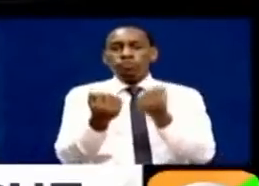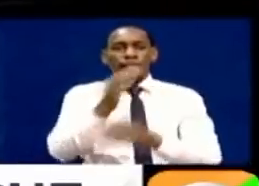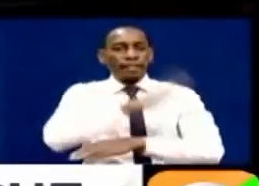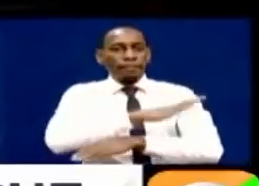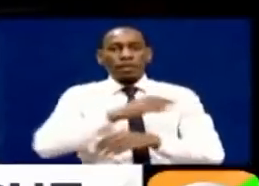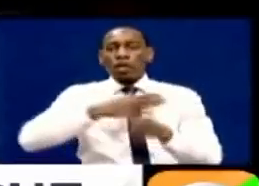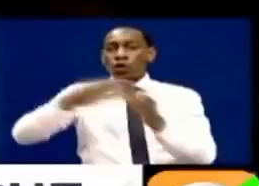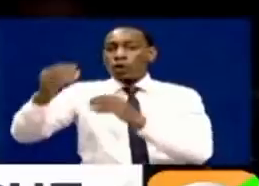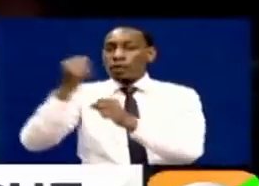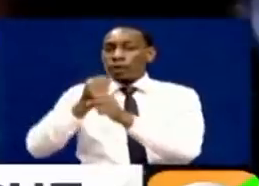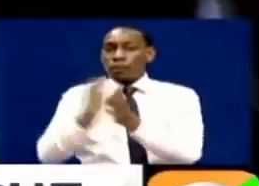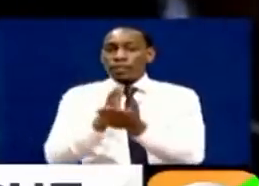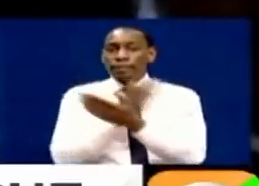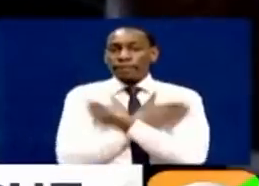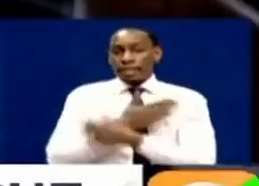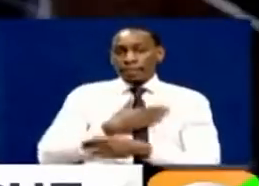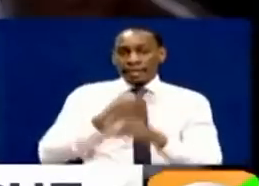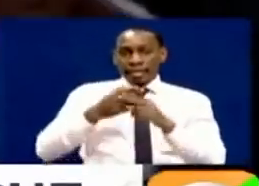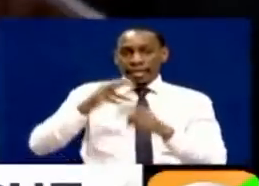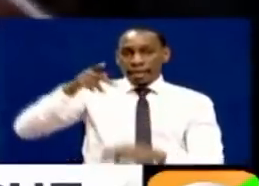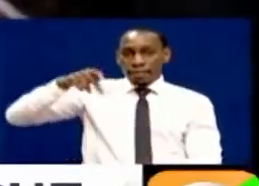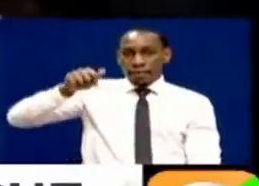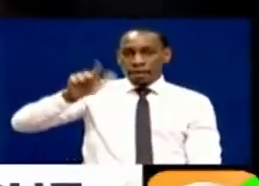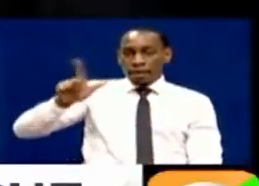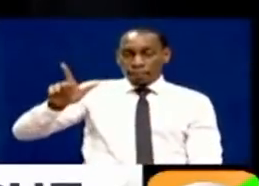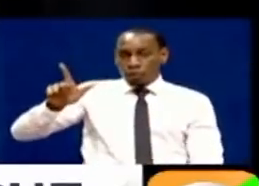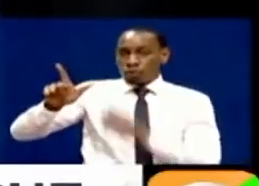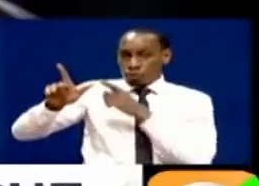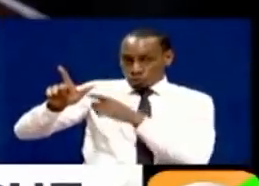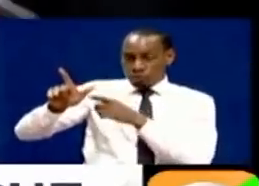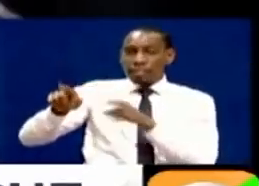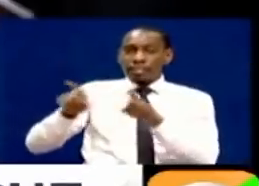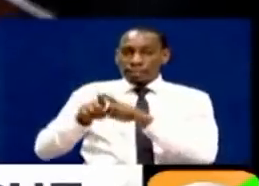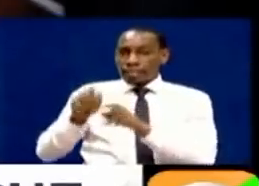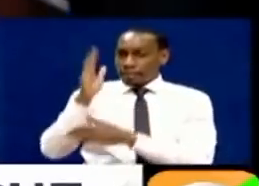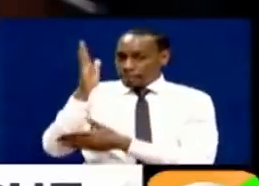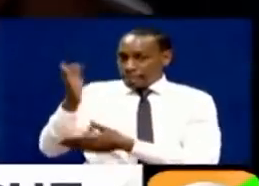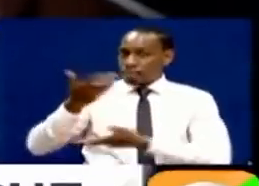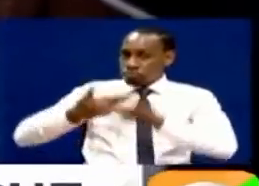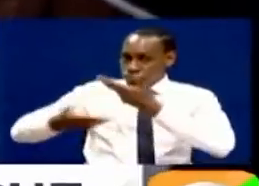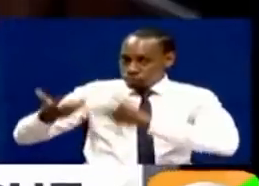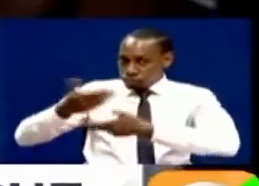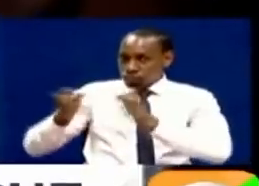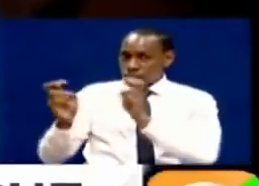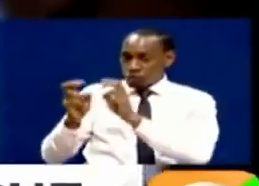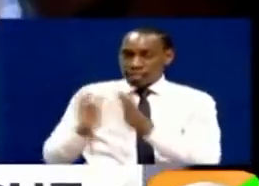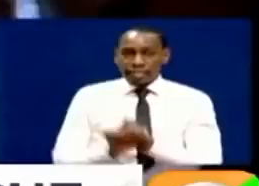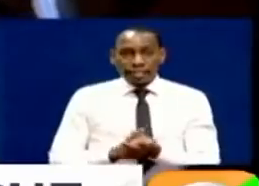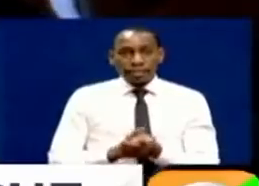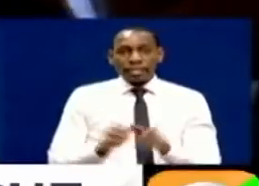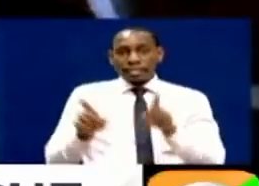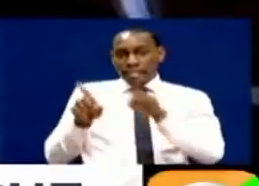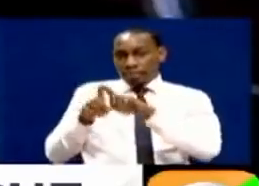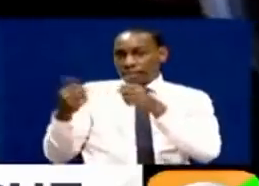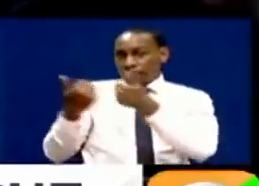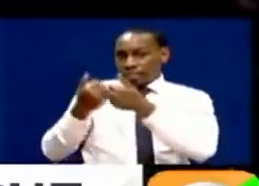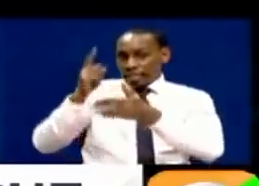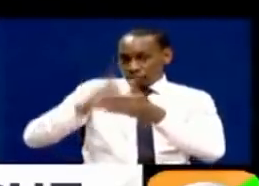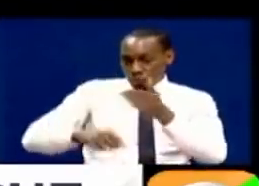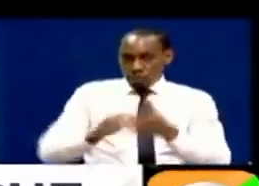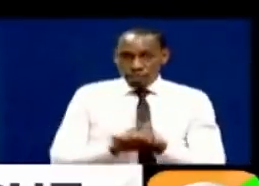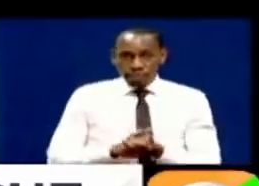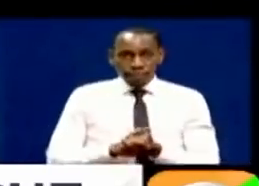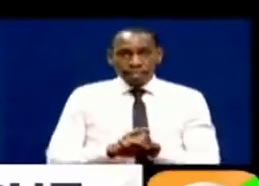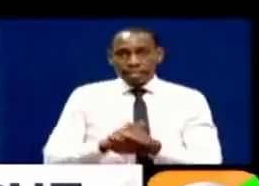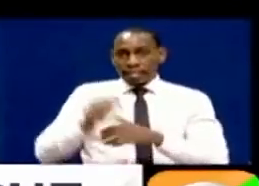an assignment with my colleague Paul. Paul then becomes one of my direct contacts. Now, the complication of this process